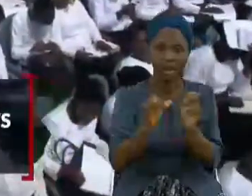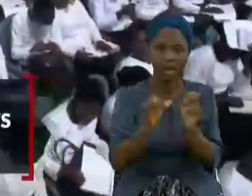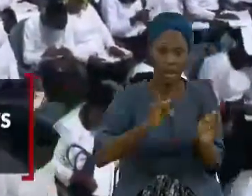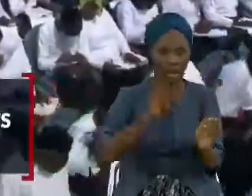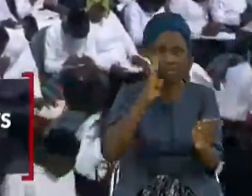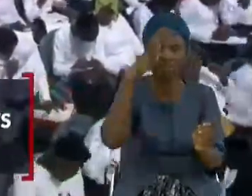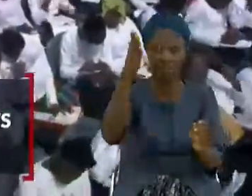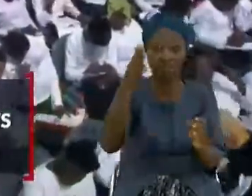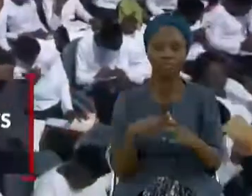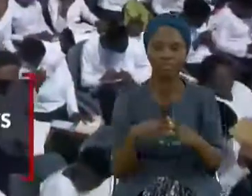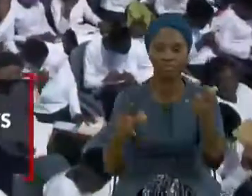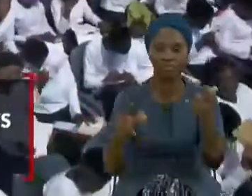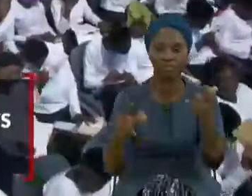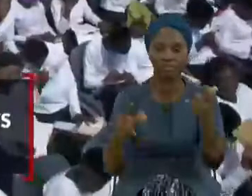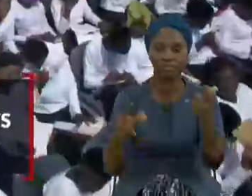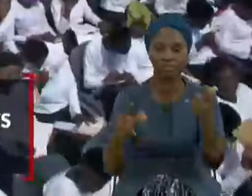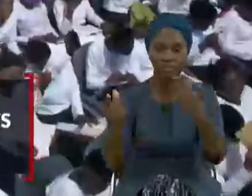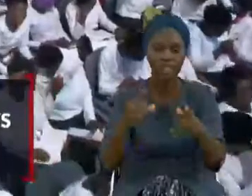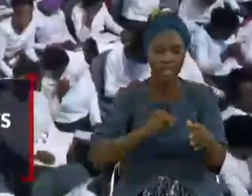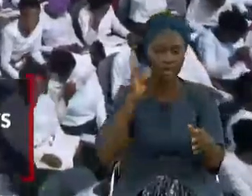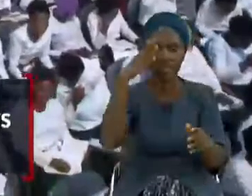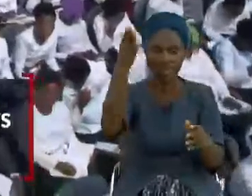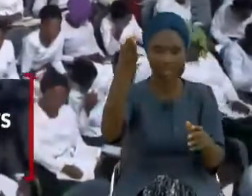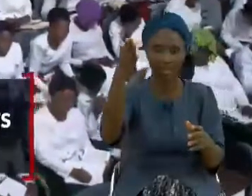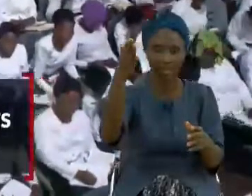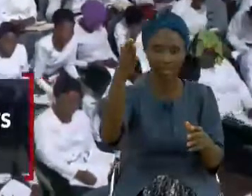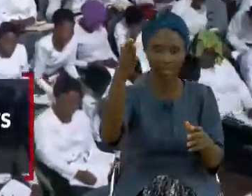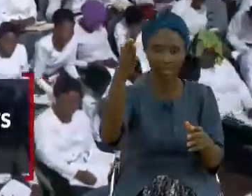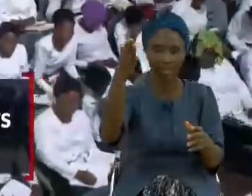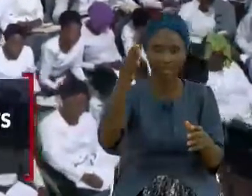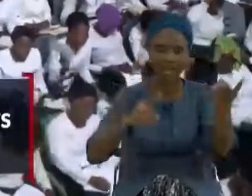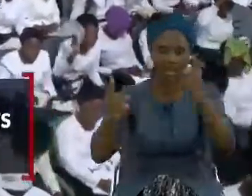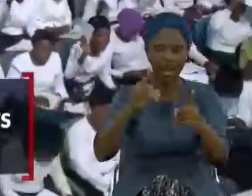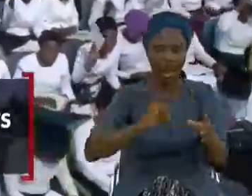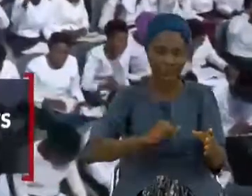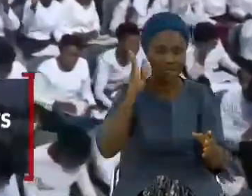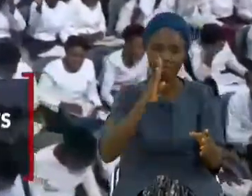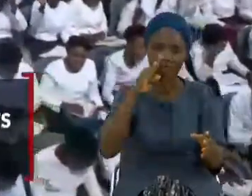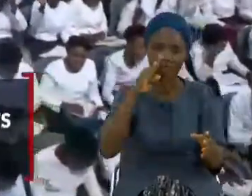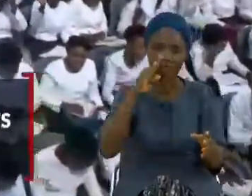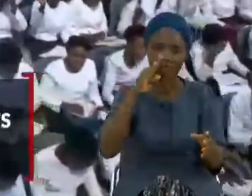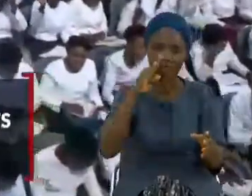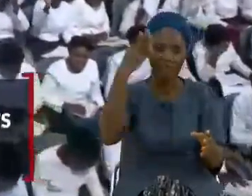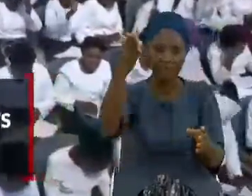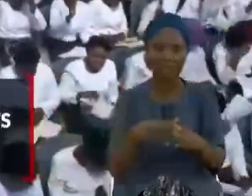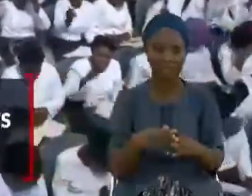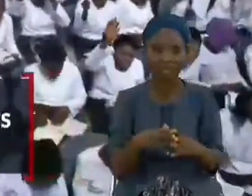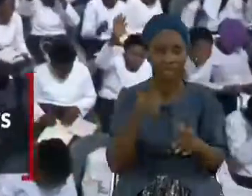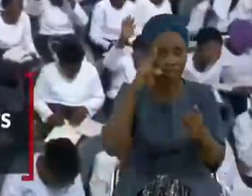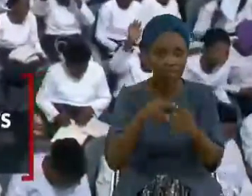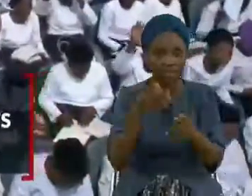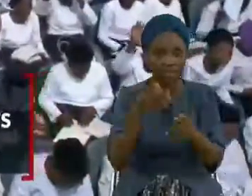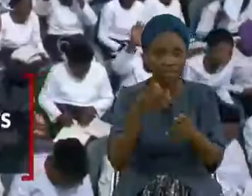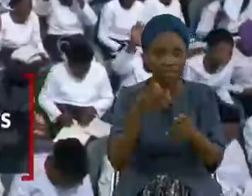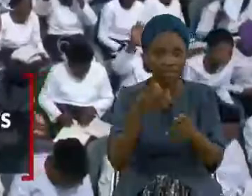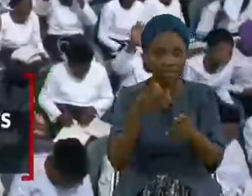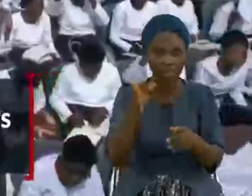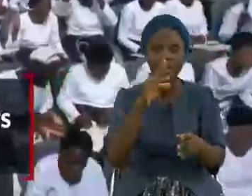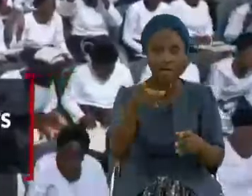i wasn't there brother there are you there were you over there